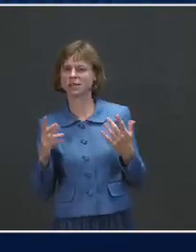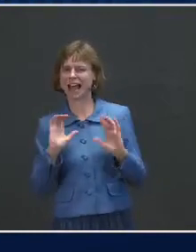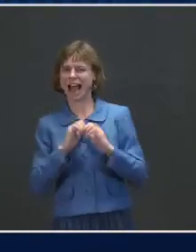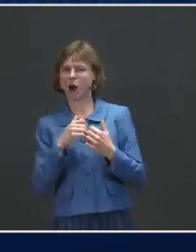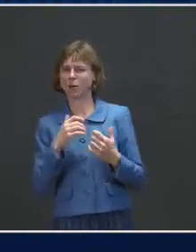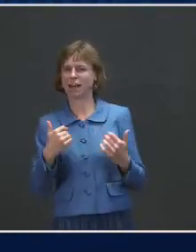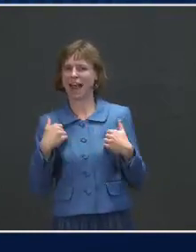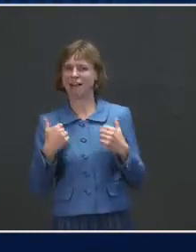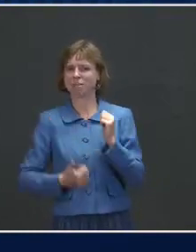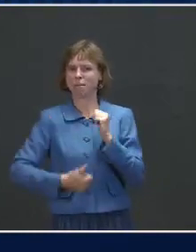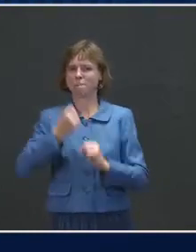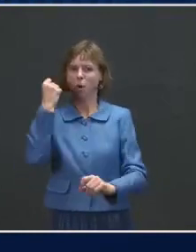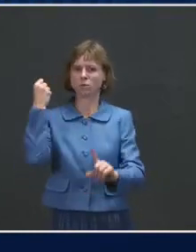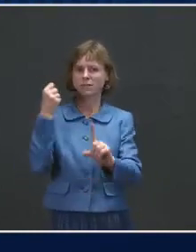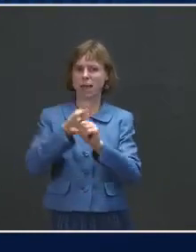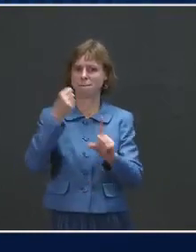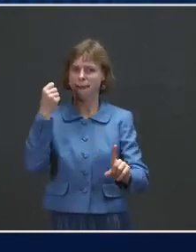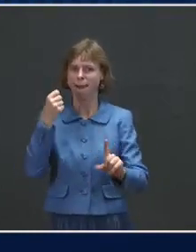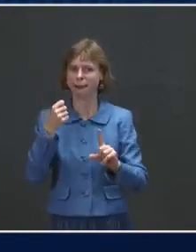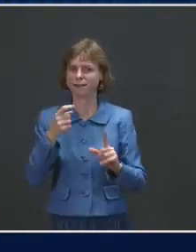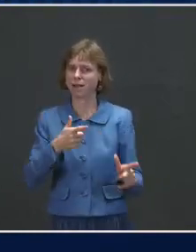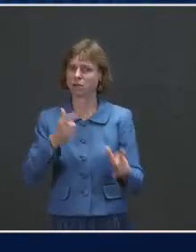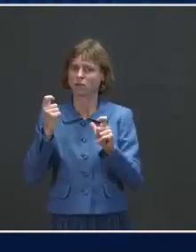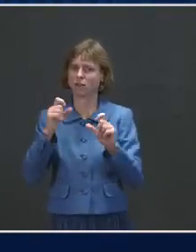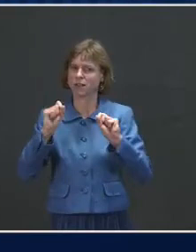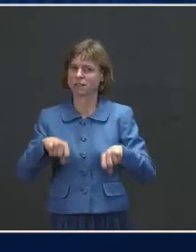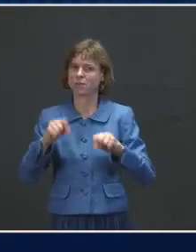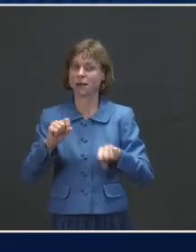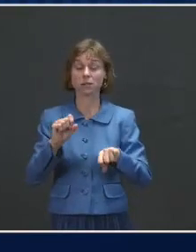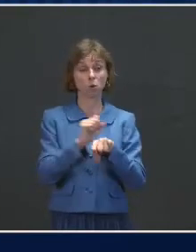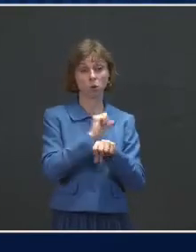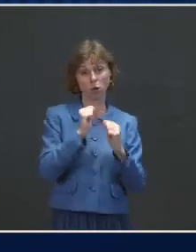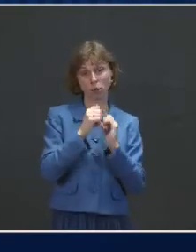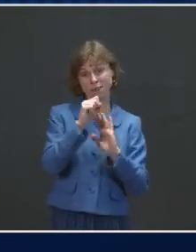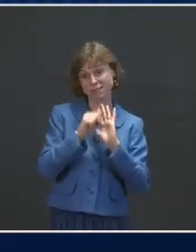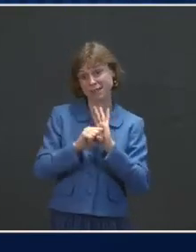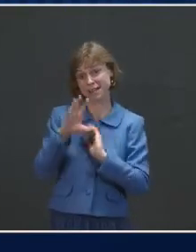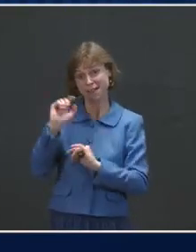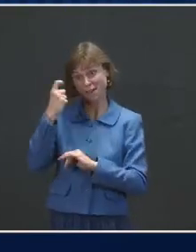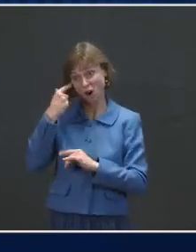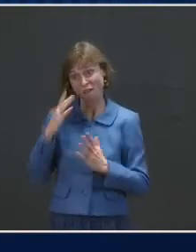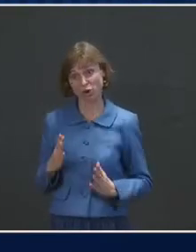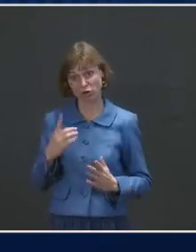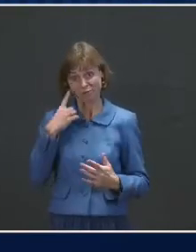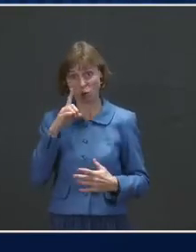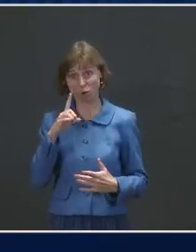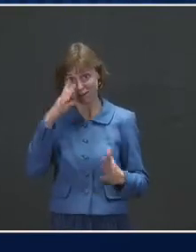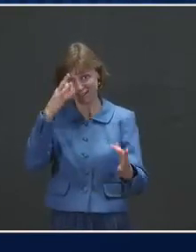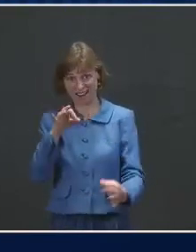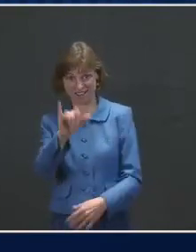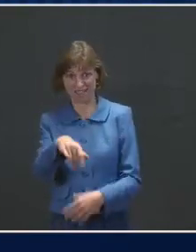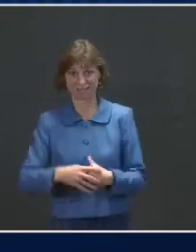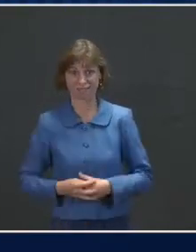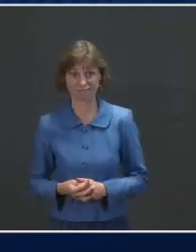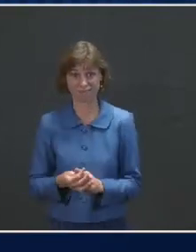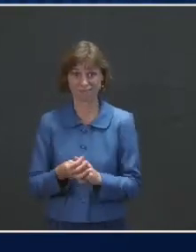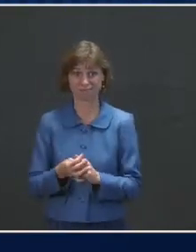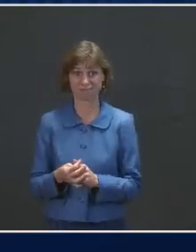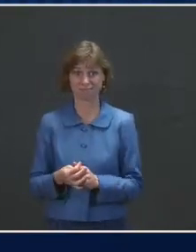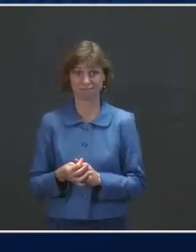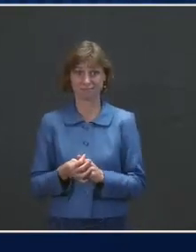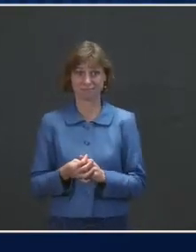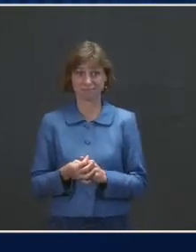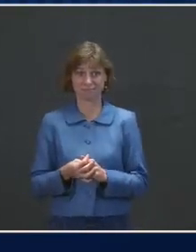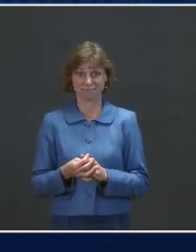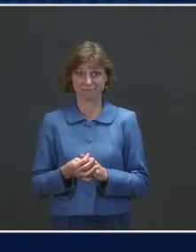impactful as quickly as possible and working with states and governors to make those determinations. Go ahead, Anne.